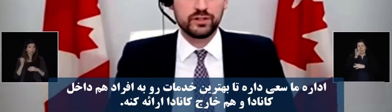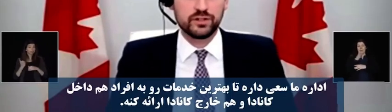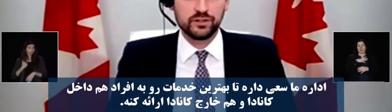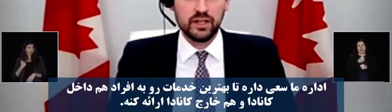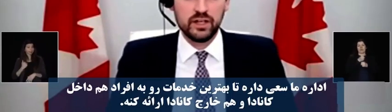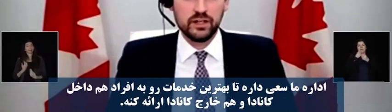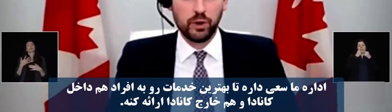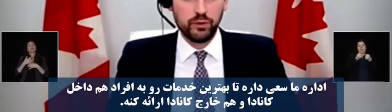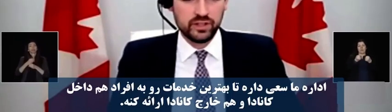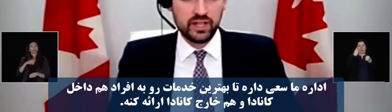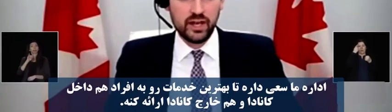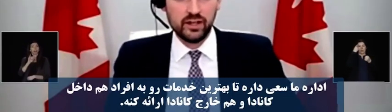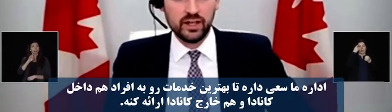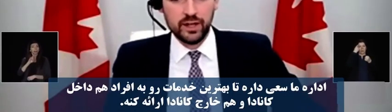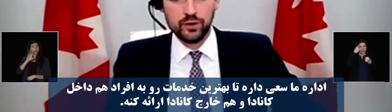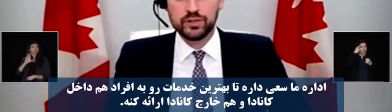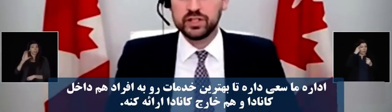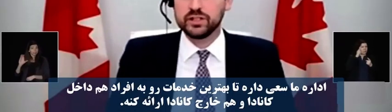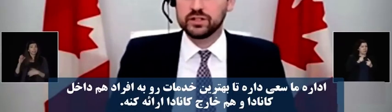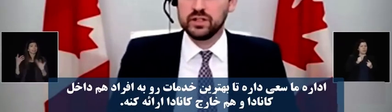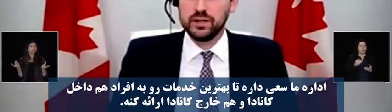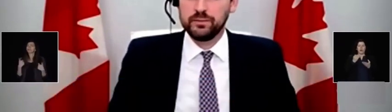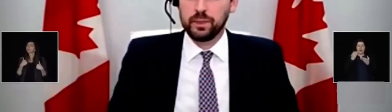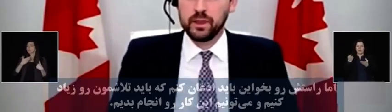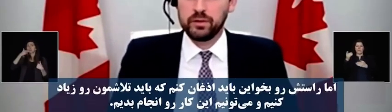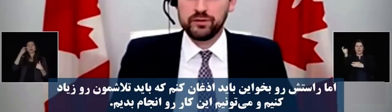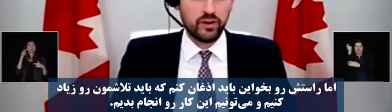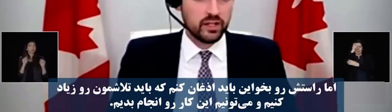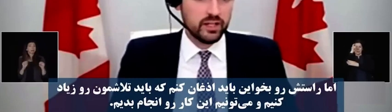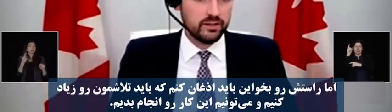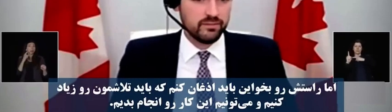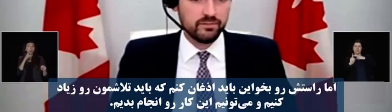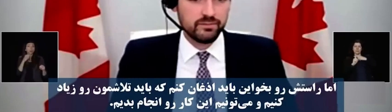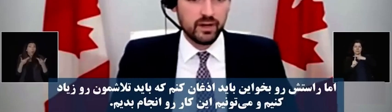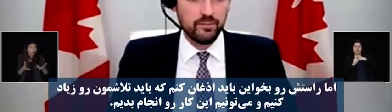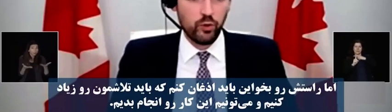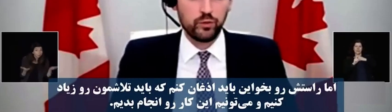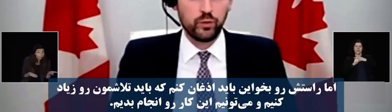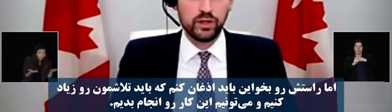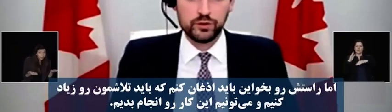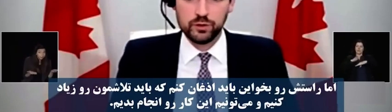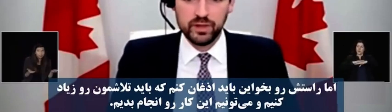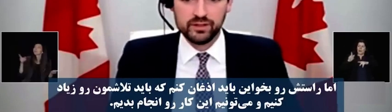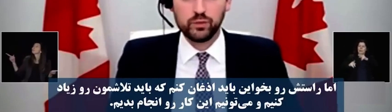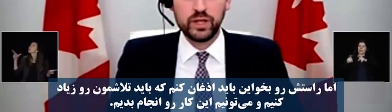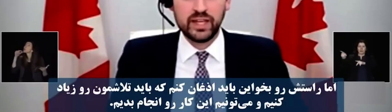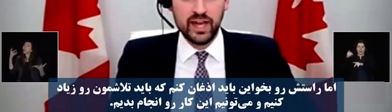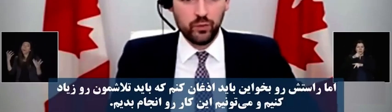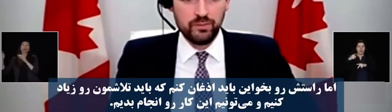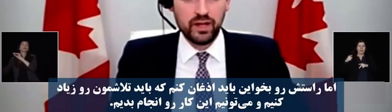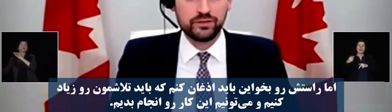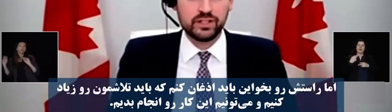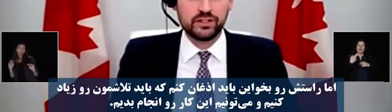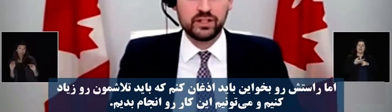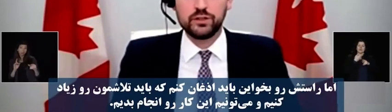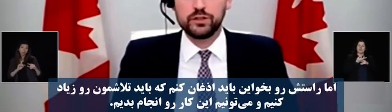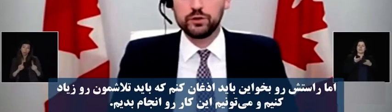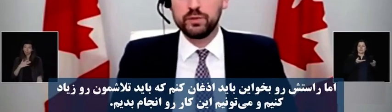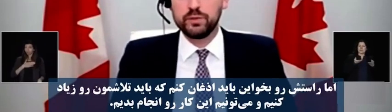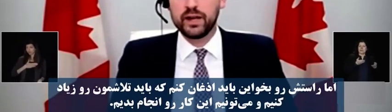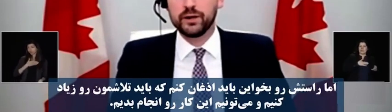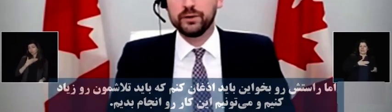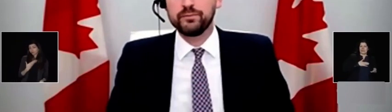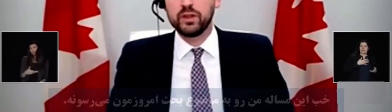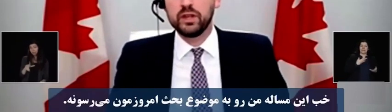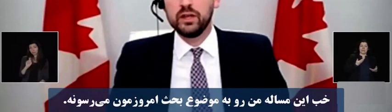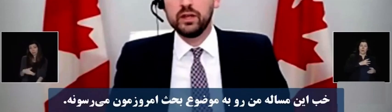our services, both in Canada and overseas. But frankly, I'm more than willing to admit that we can and we must continue to do